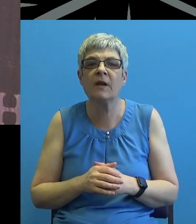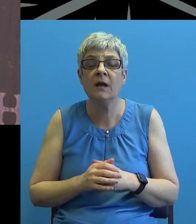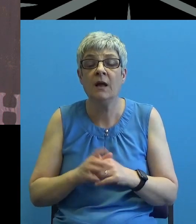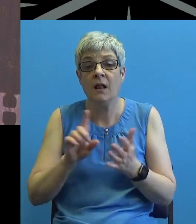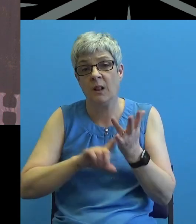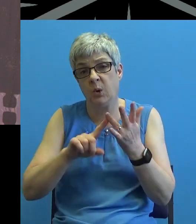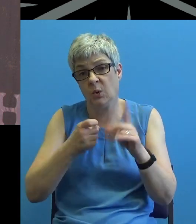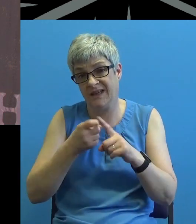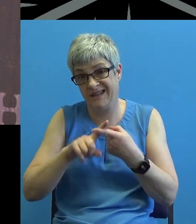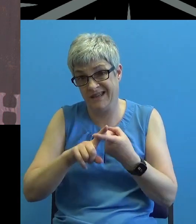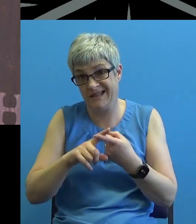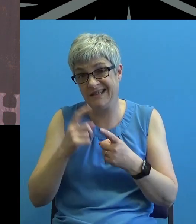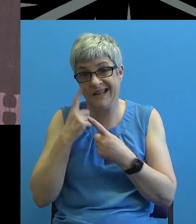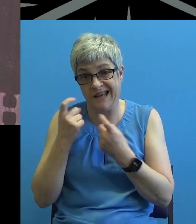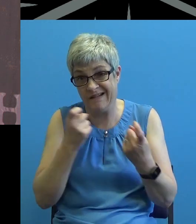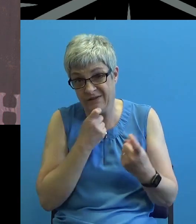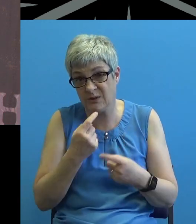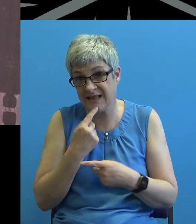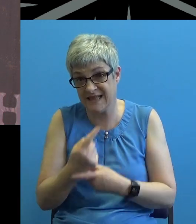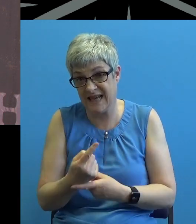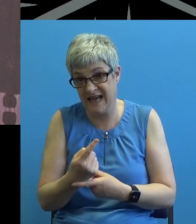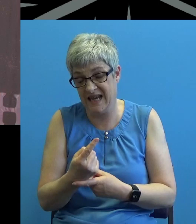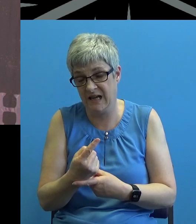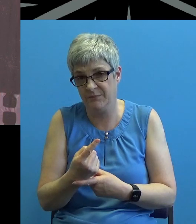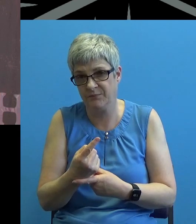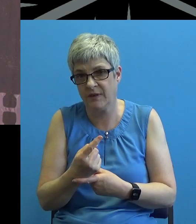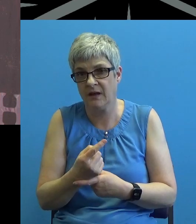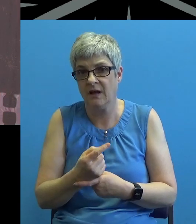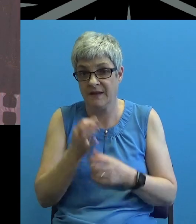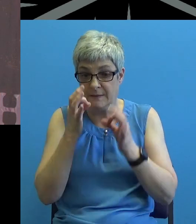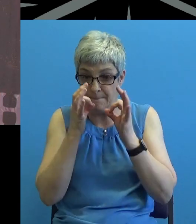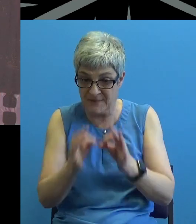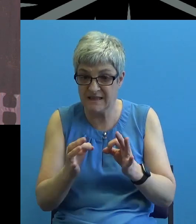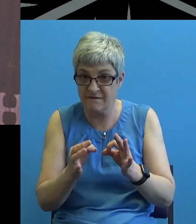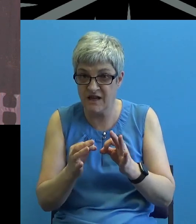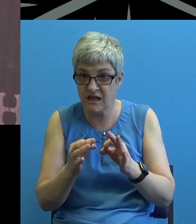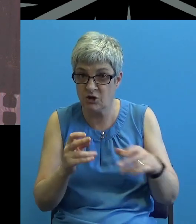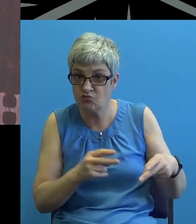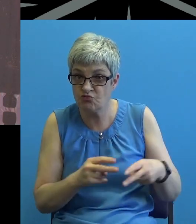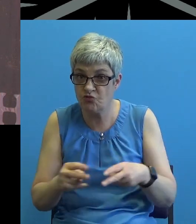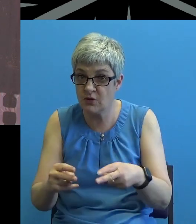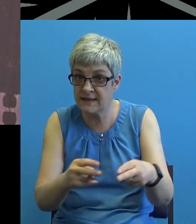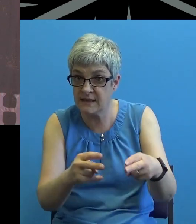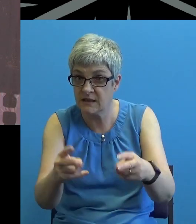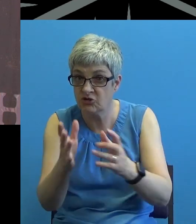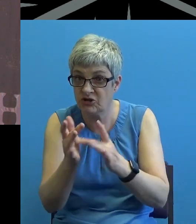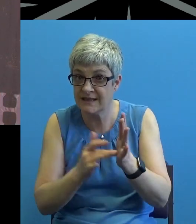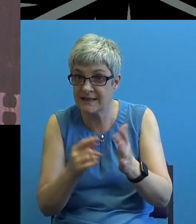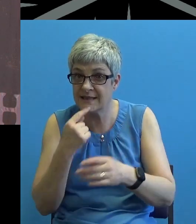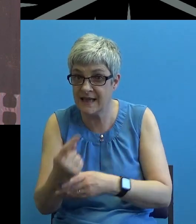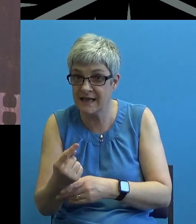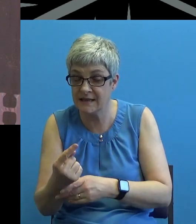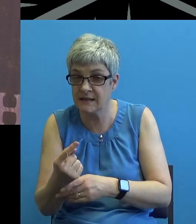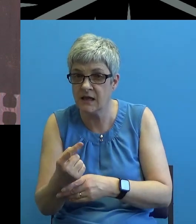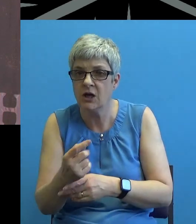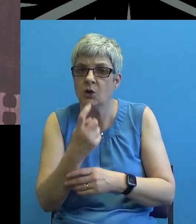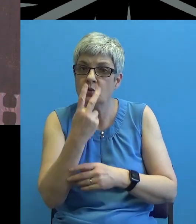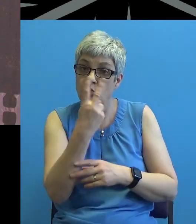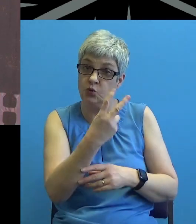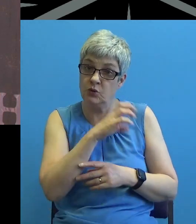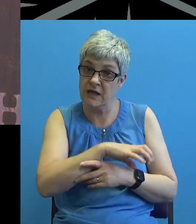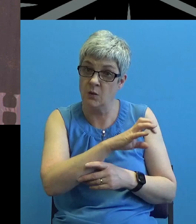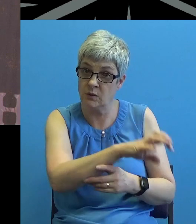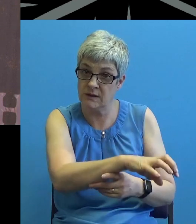Luke is careful to mention to us the specific route that Jesus took, passing two towns. Look in